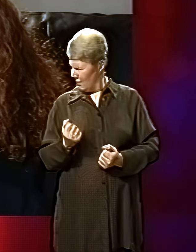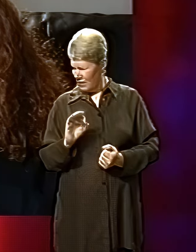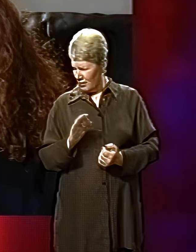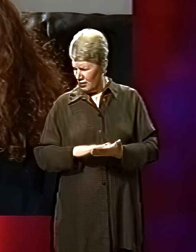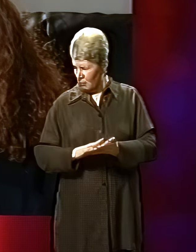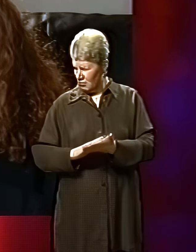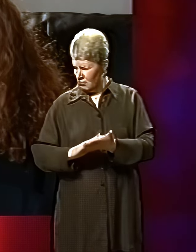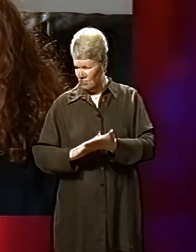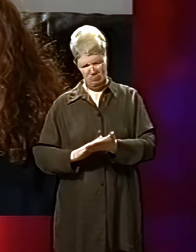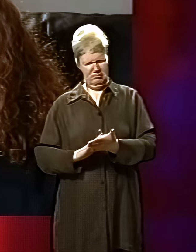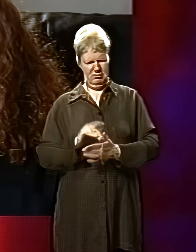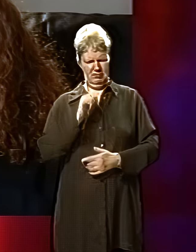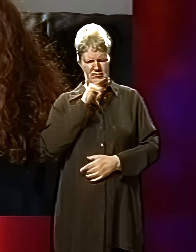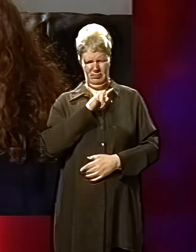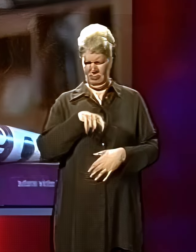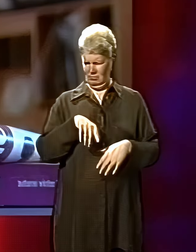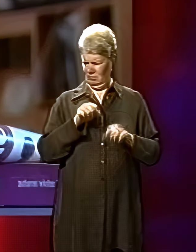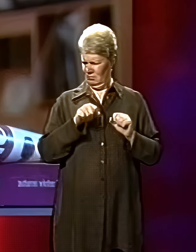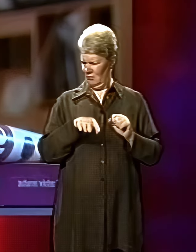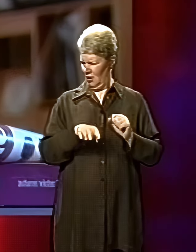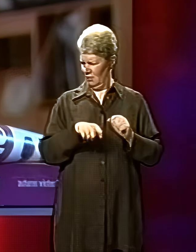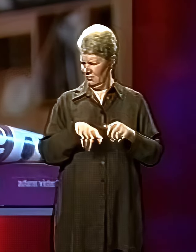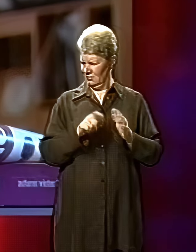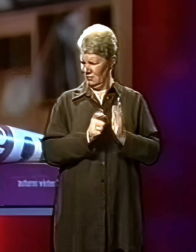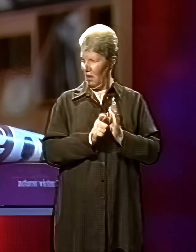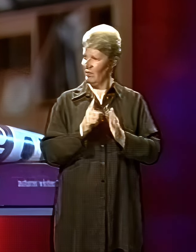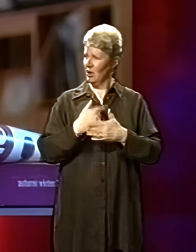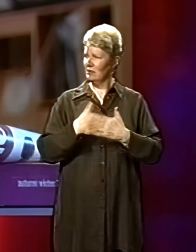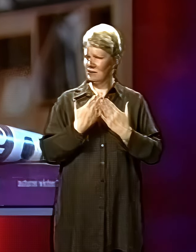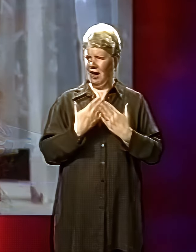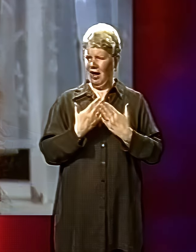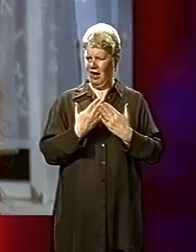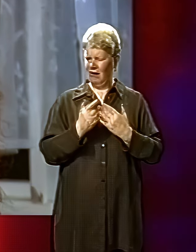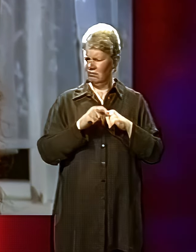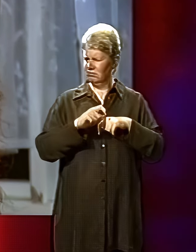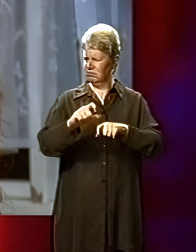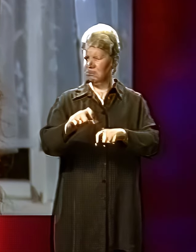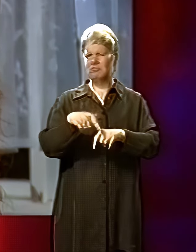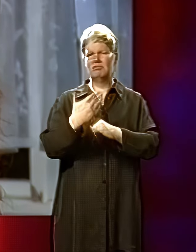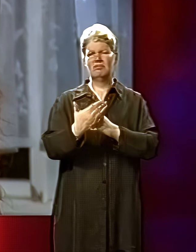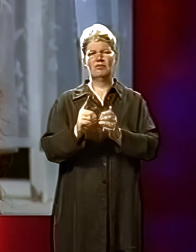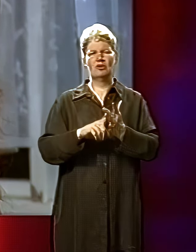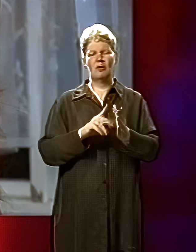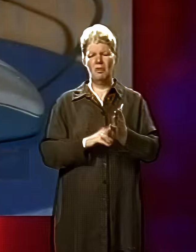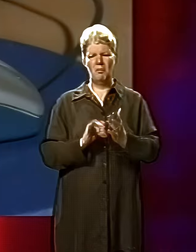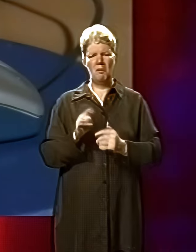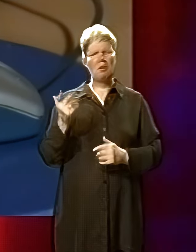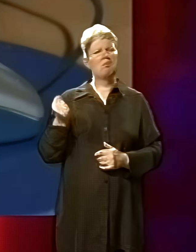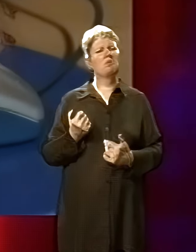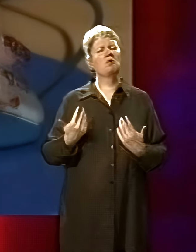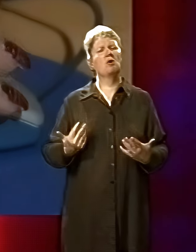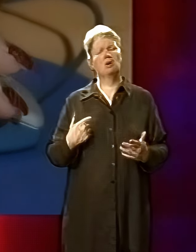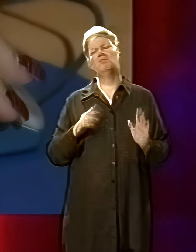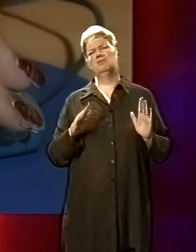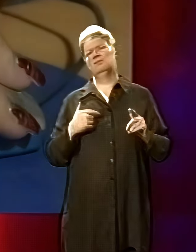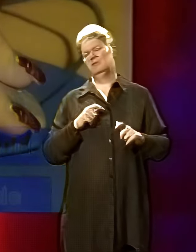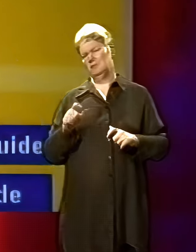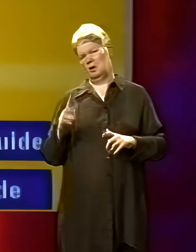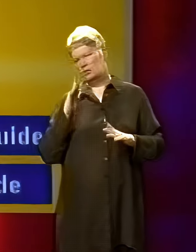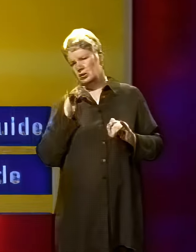runs until the 17th of January. I thought, well, perhaps the stock isn't in yet, so I continued